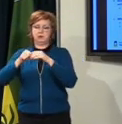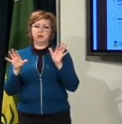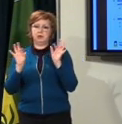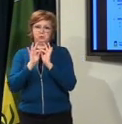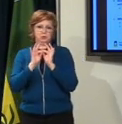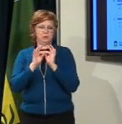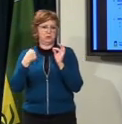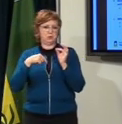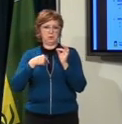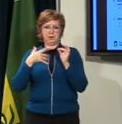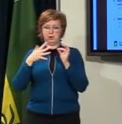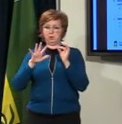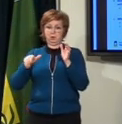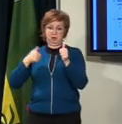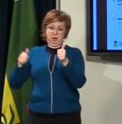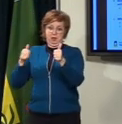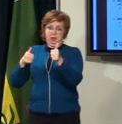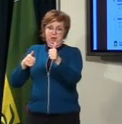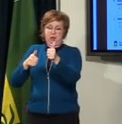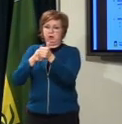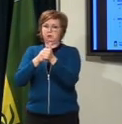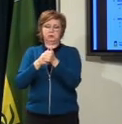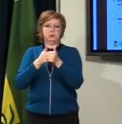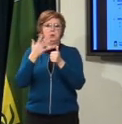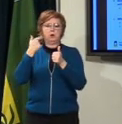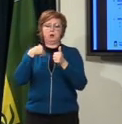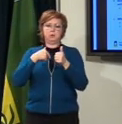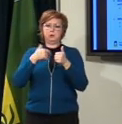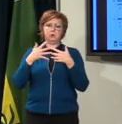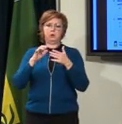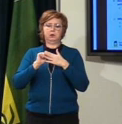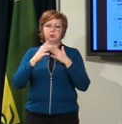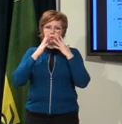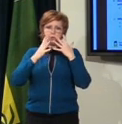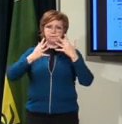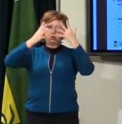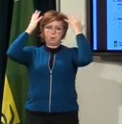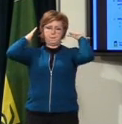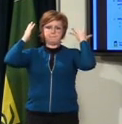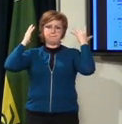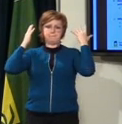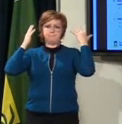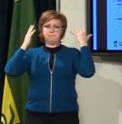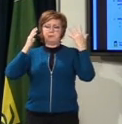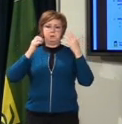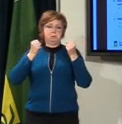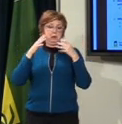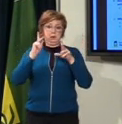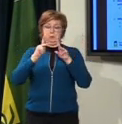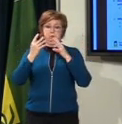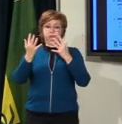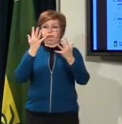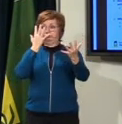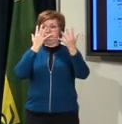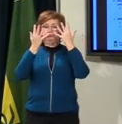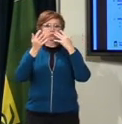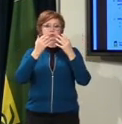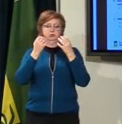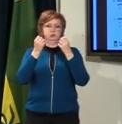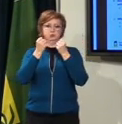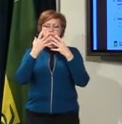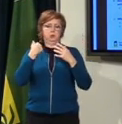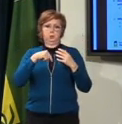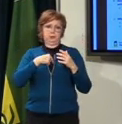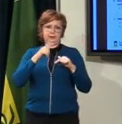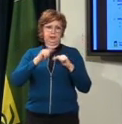where we're at risk of quickly becoming overwhelmed by COVID demand. So these surge targets will allow us to take